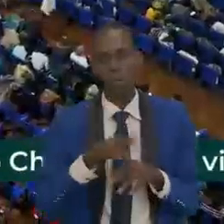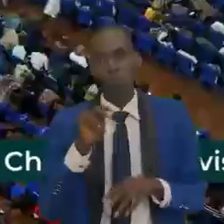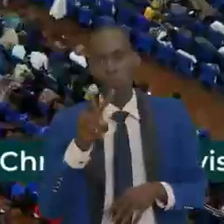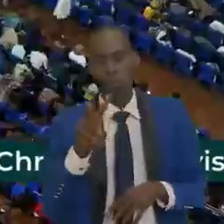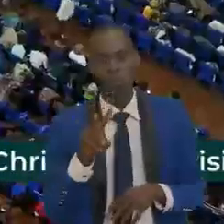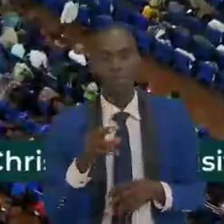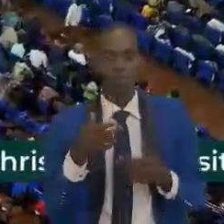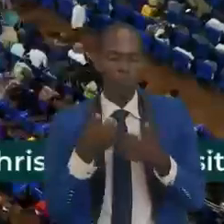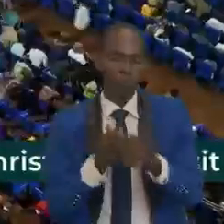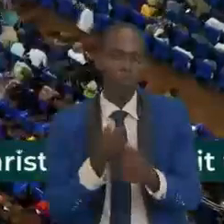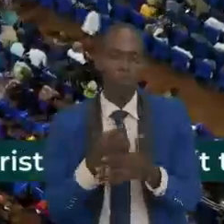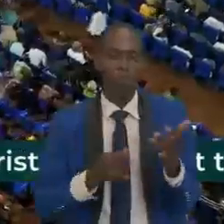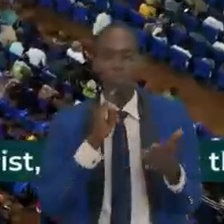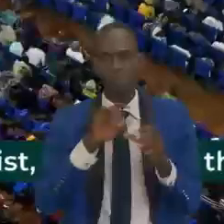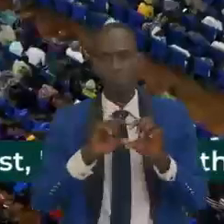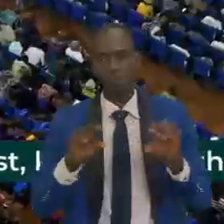give information.